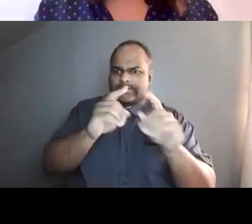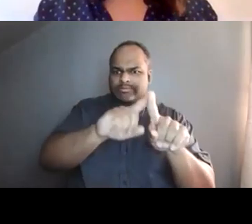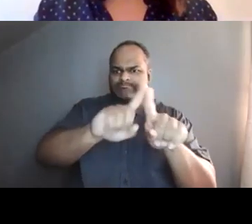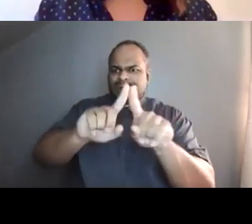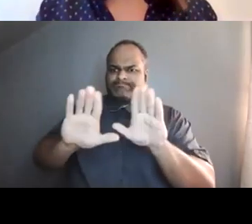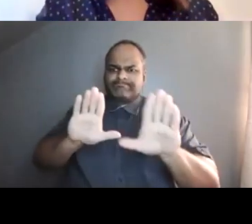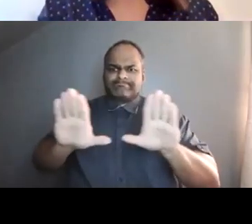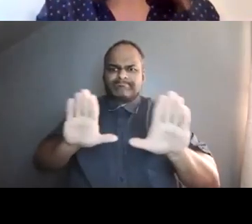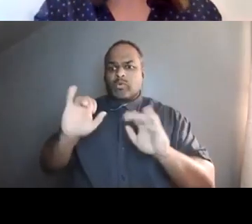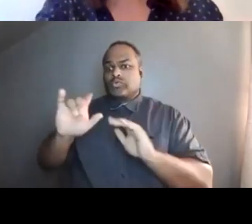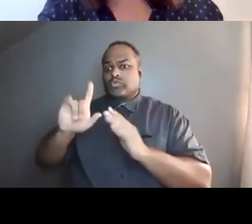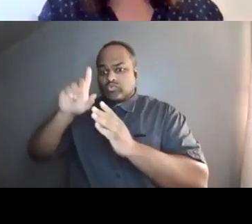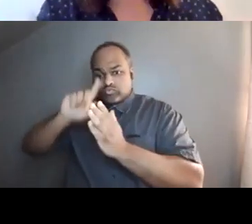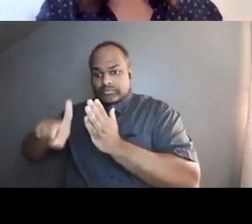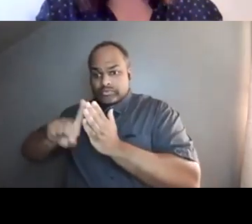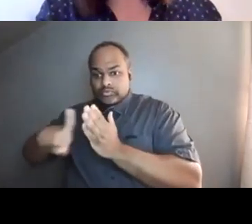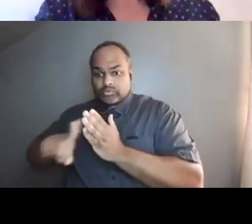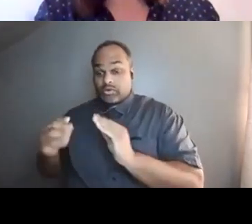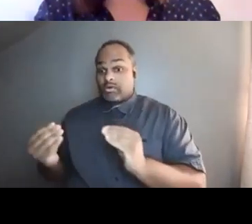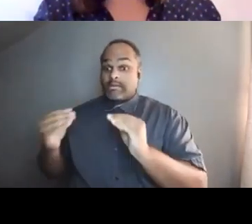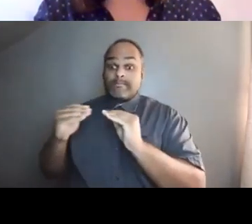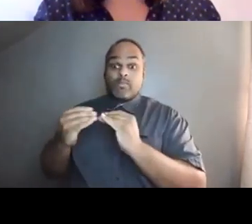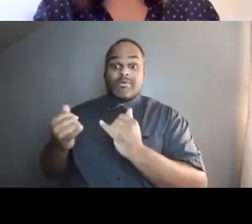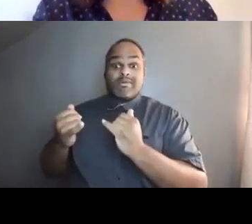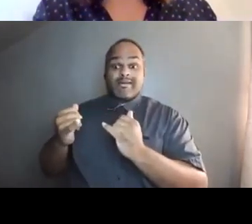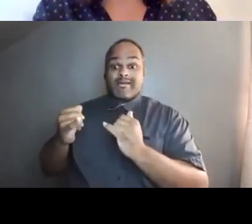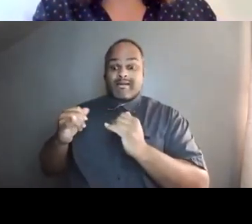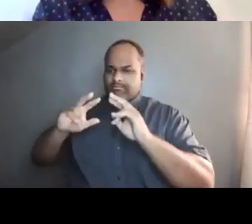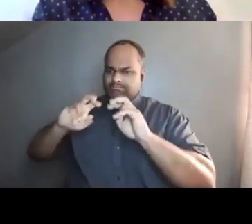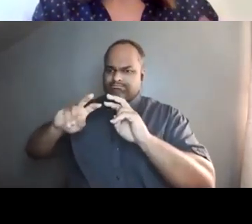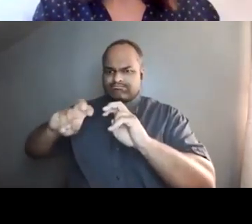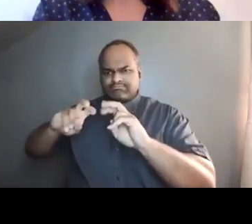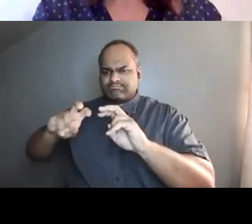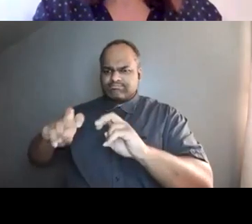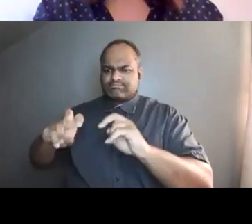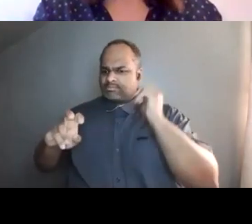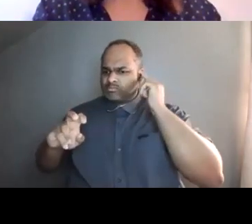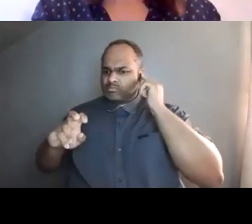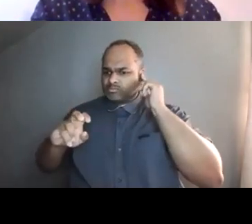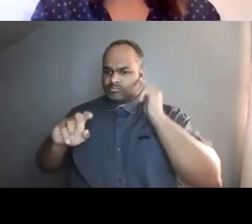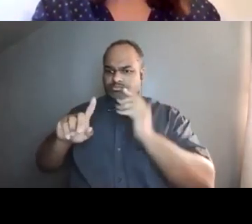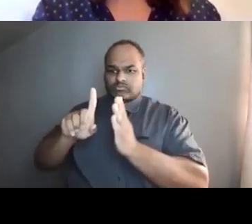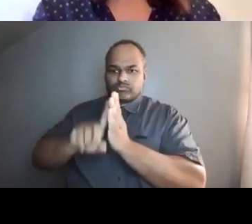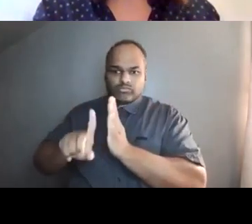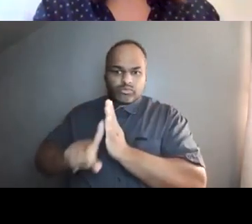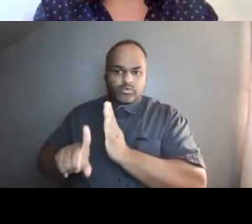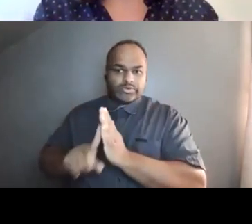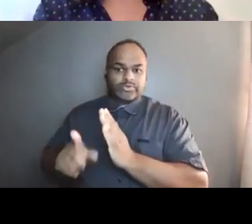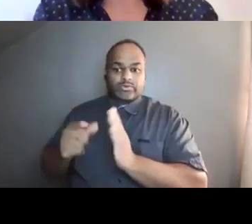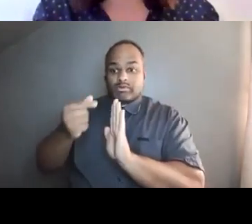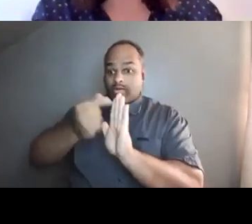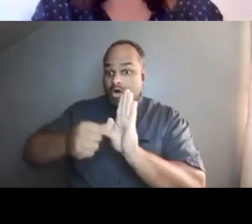also researchers, more and more researchers, scholars are doing research, publishing